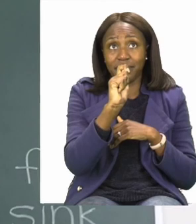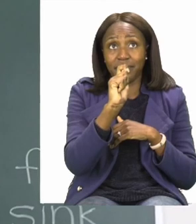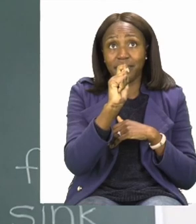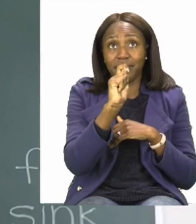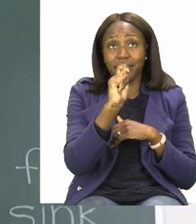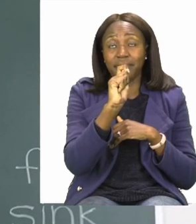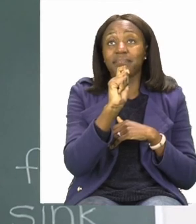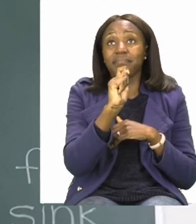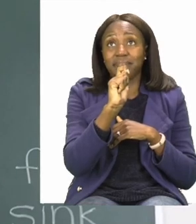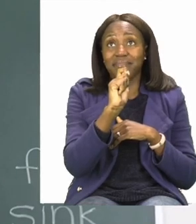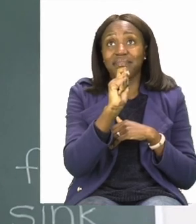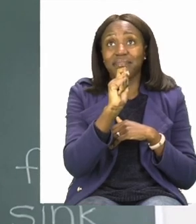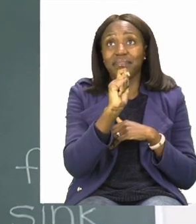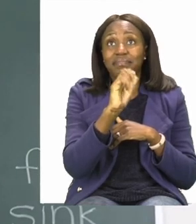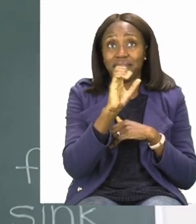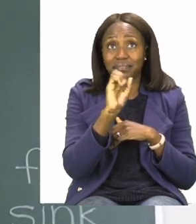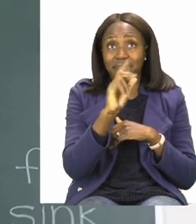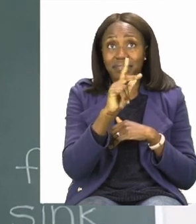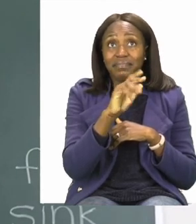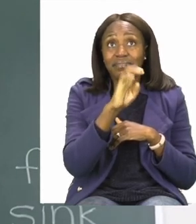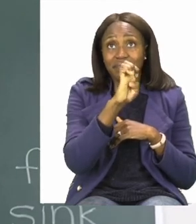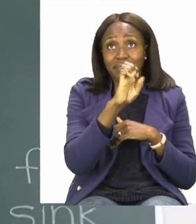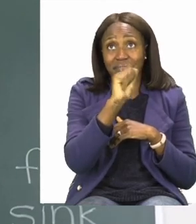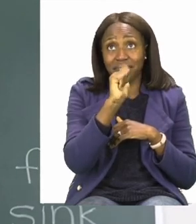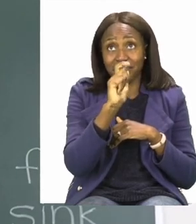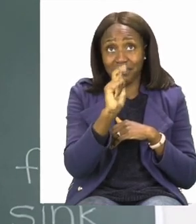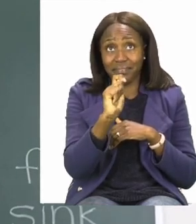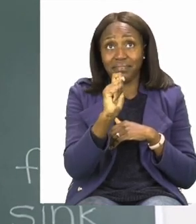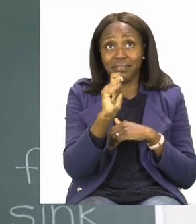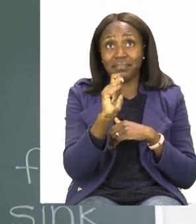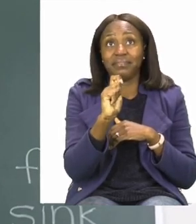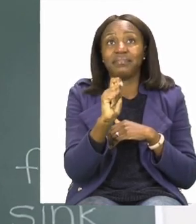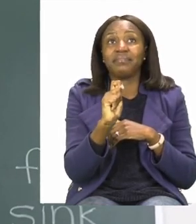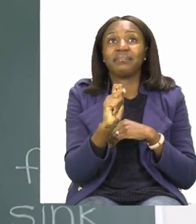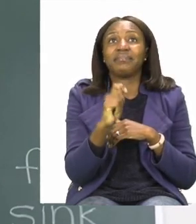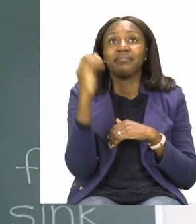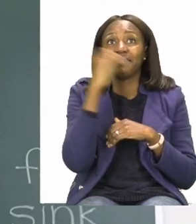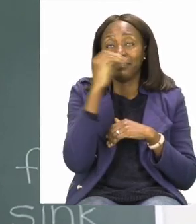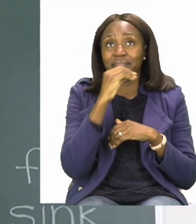If not, you can repeat after me. Eat.